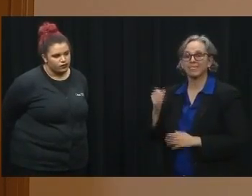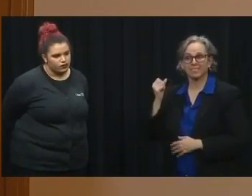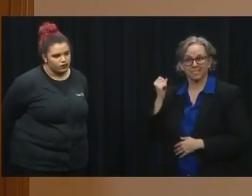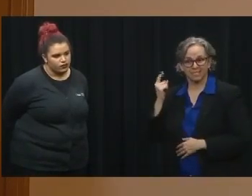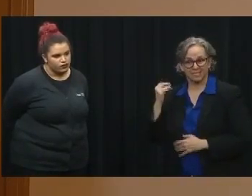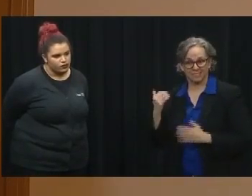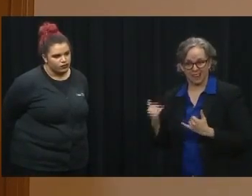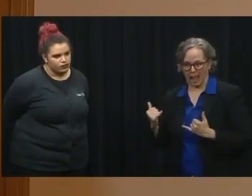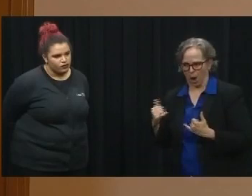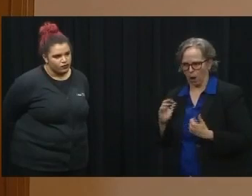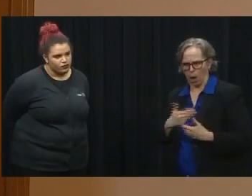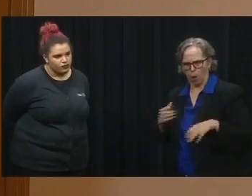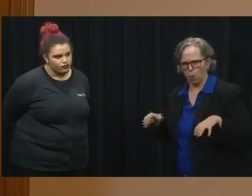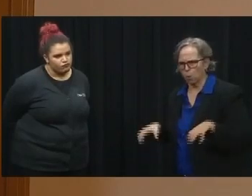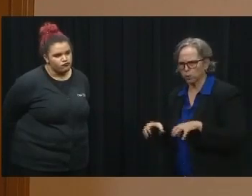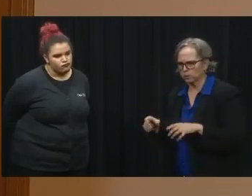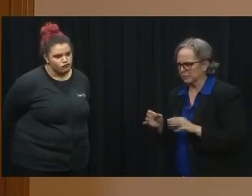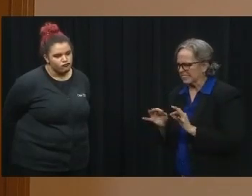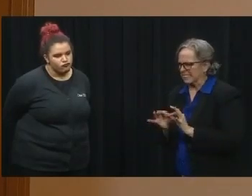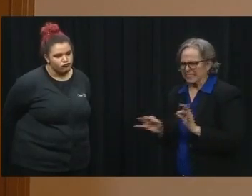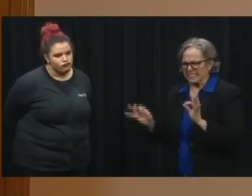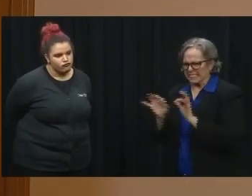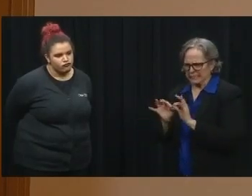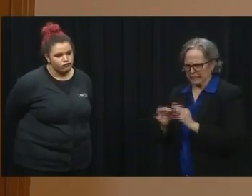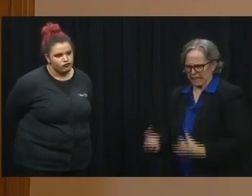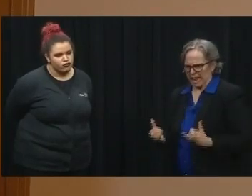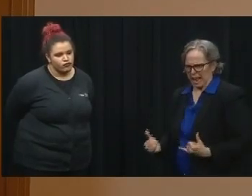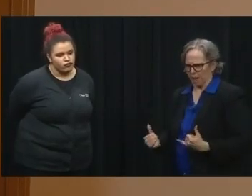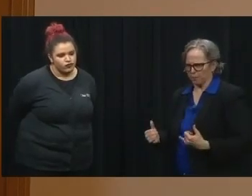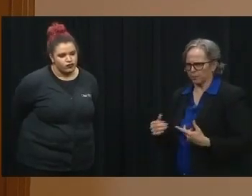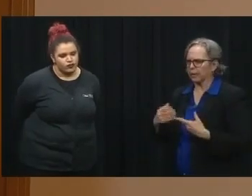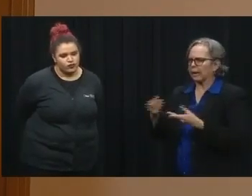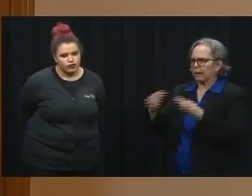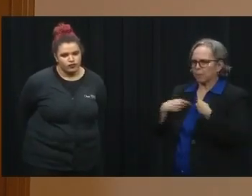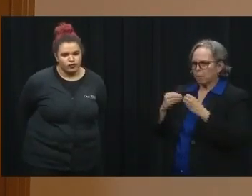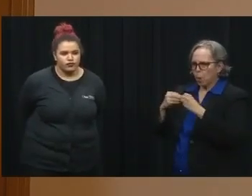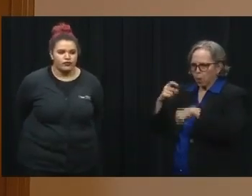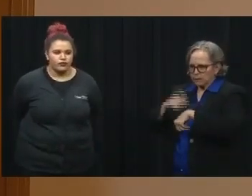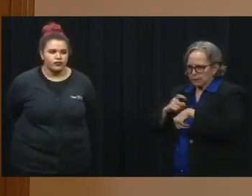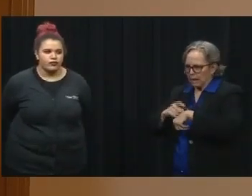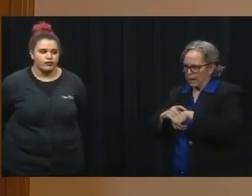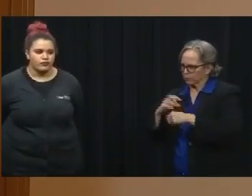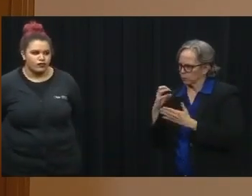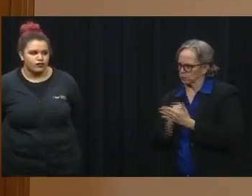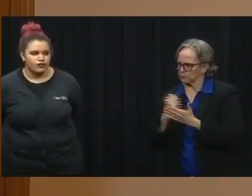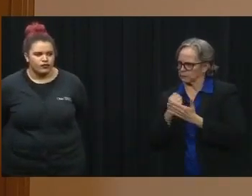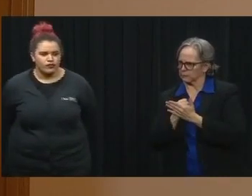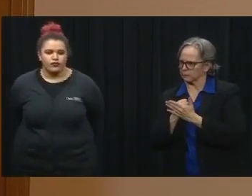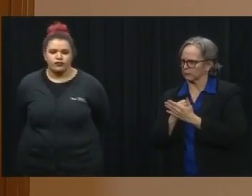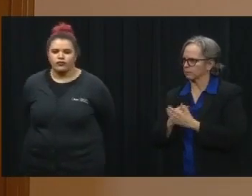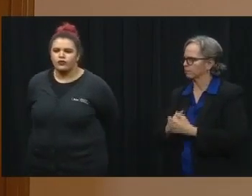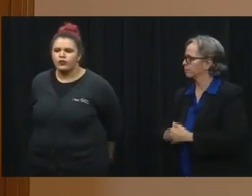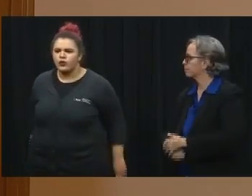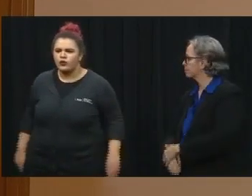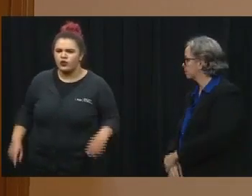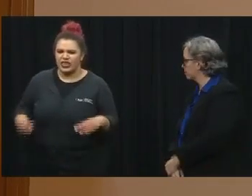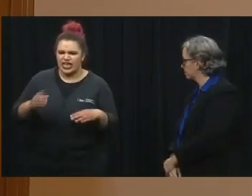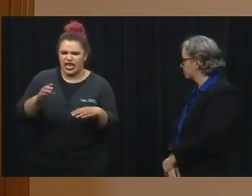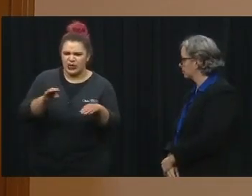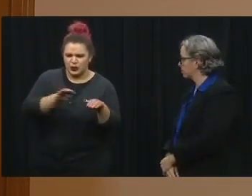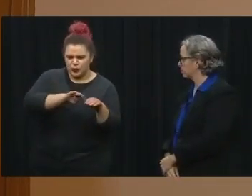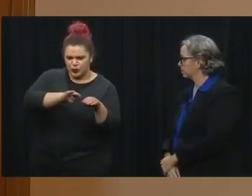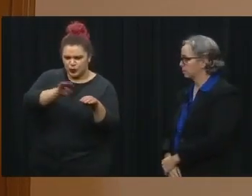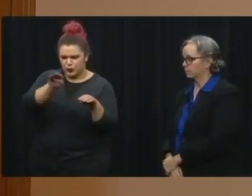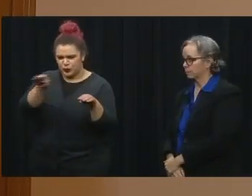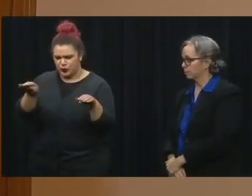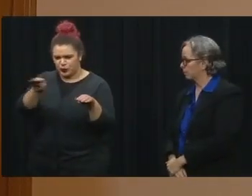being able to buy more time, as the governor said. So that blue line, that is our trajectory projected now, given all the measures